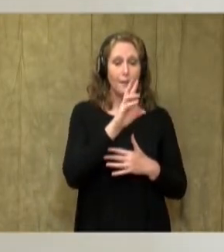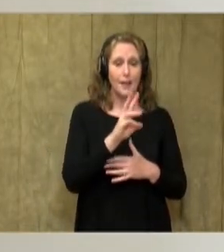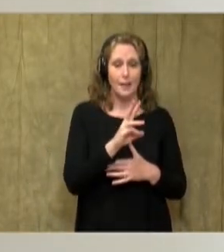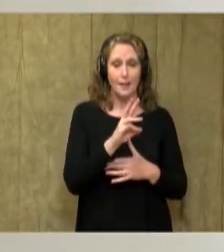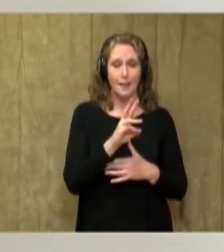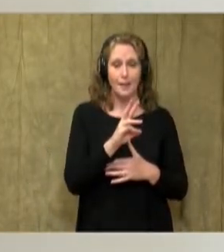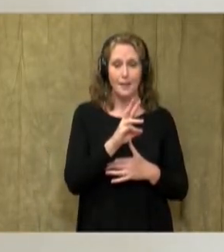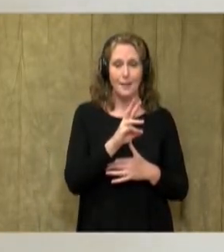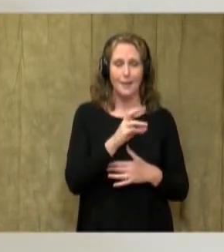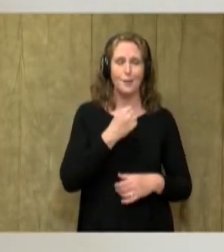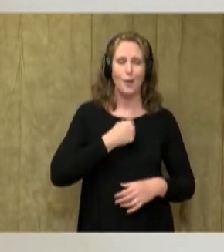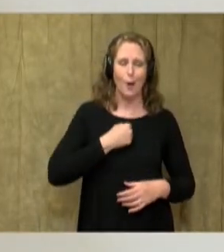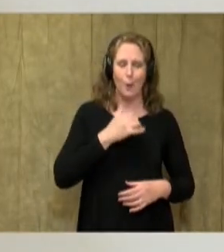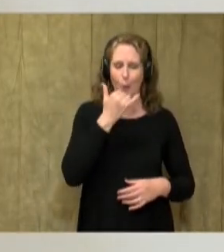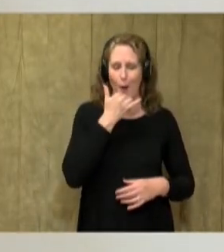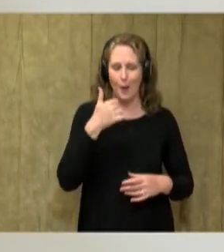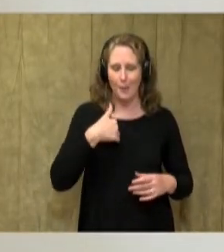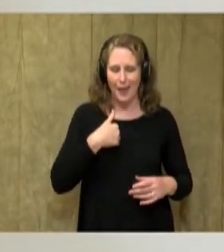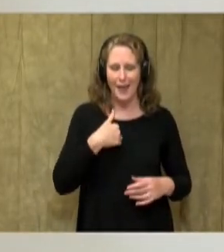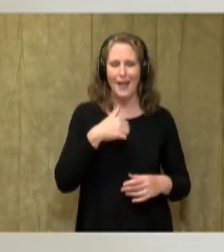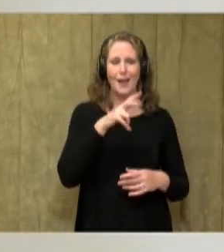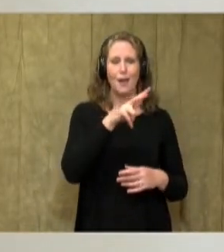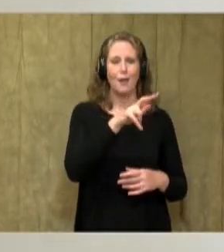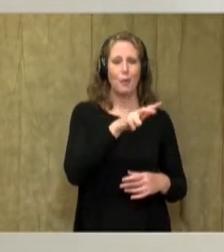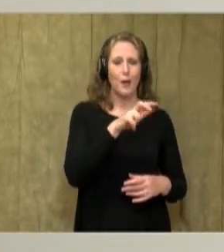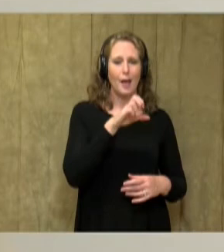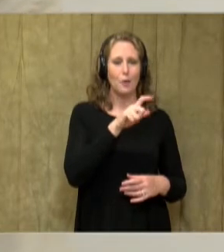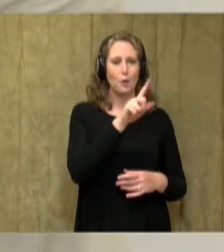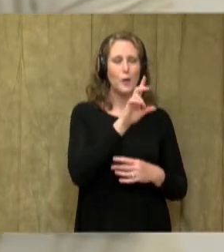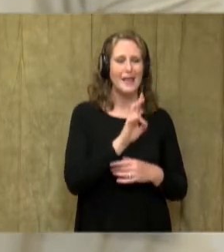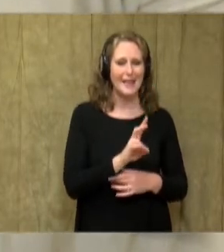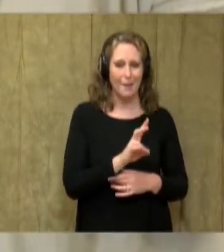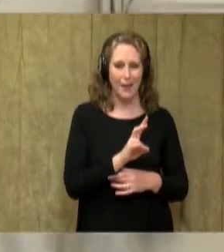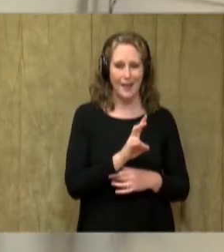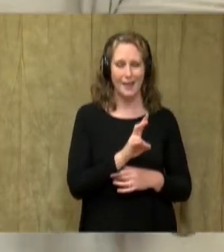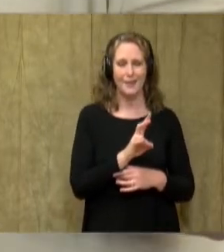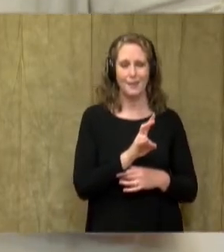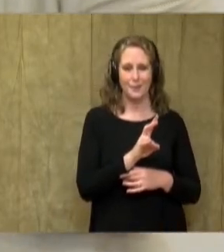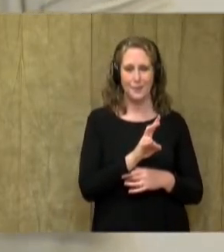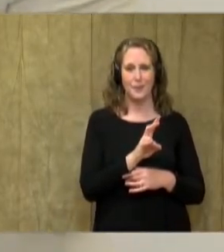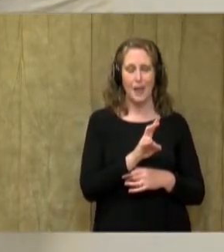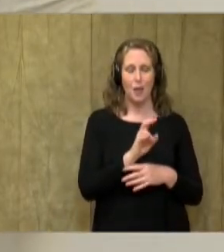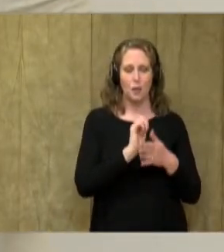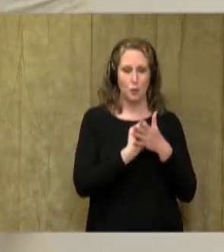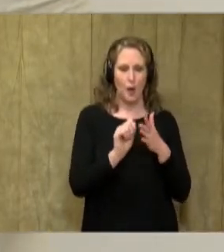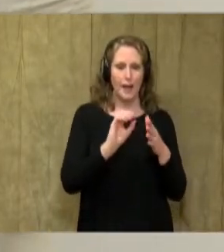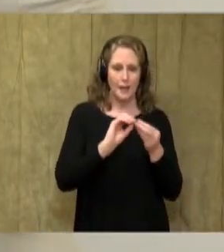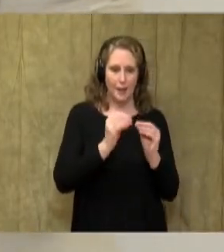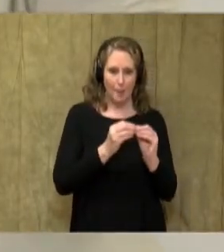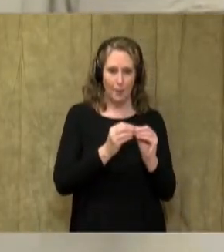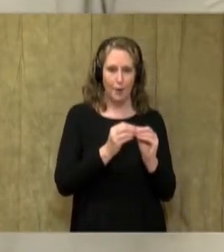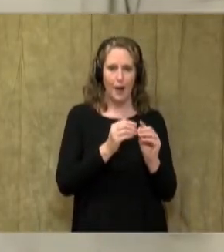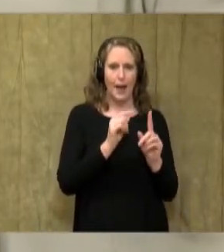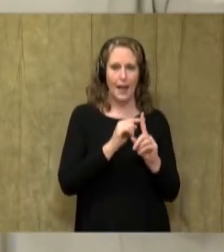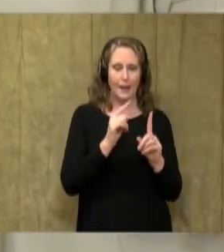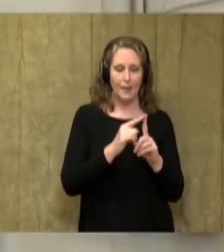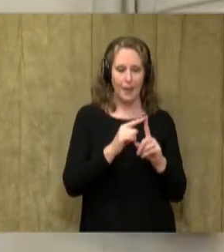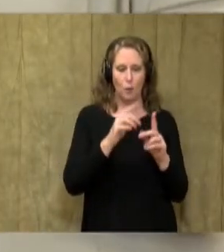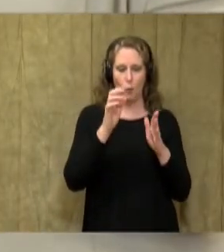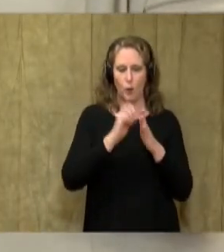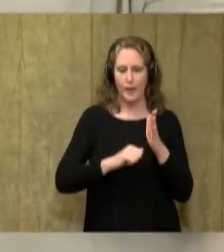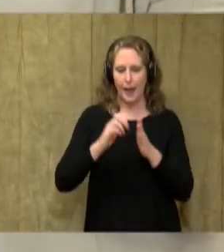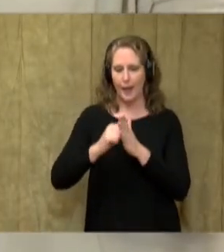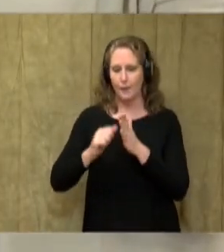sorry, 327. 327. All right, so here's our number. Remember, we put our number here, and then we're going to take